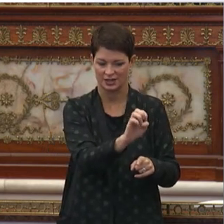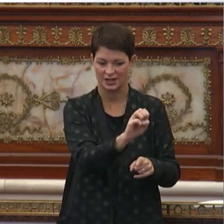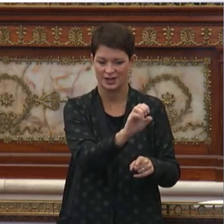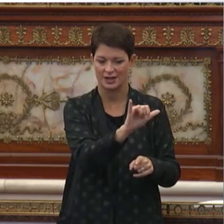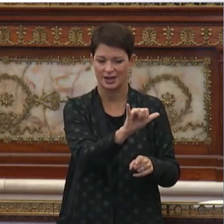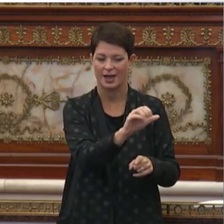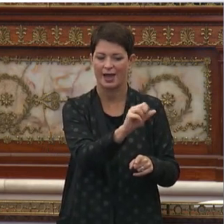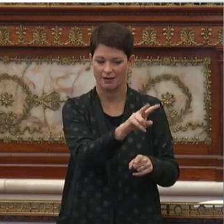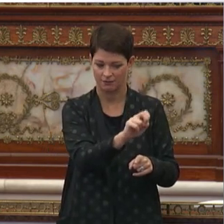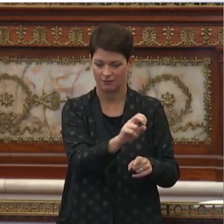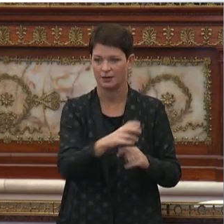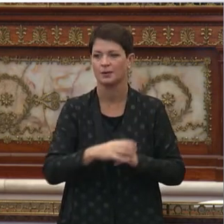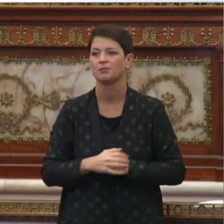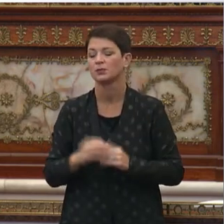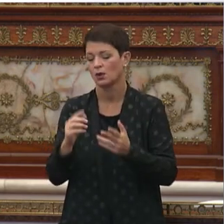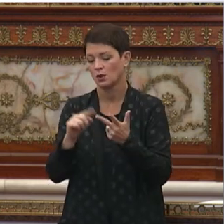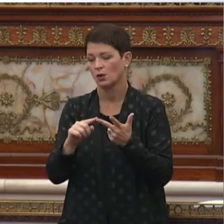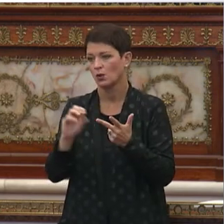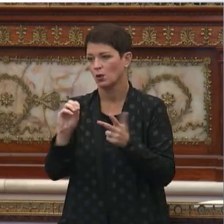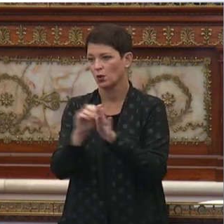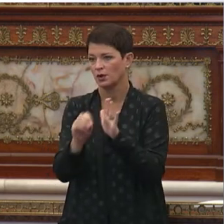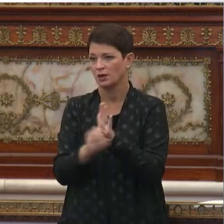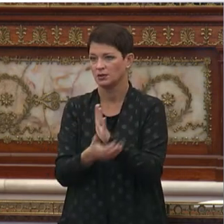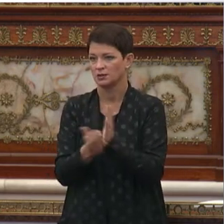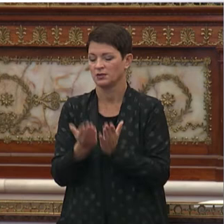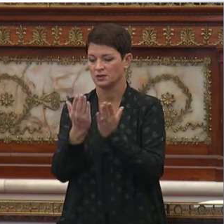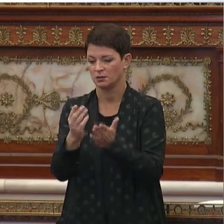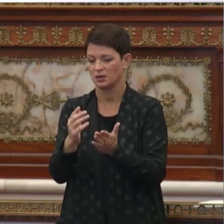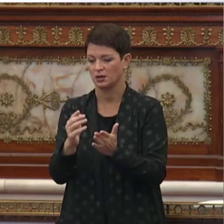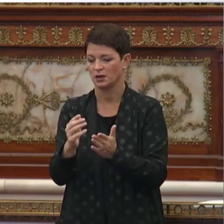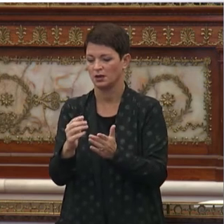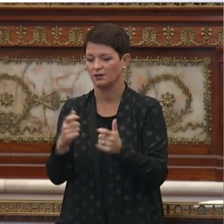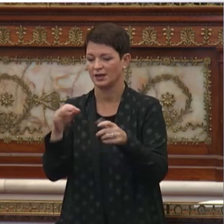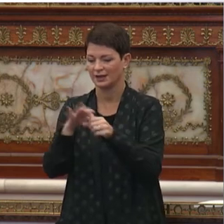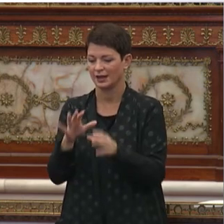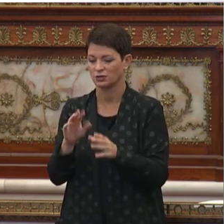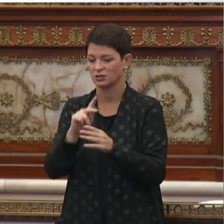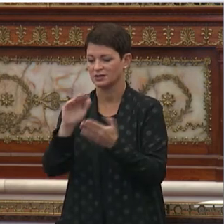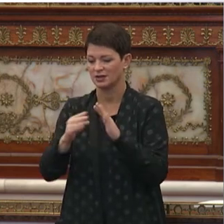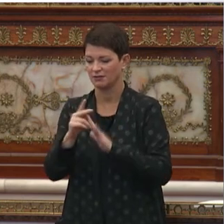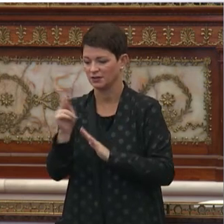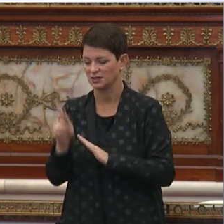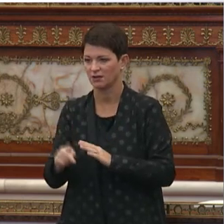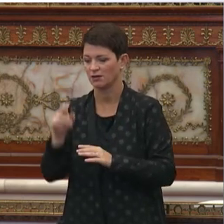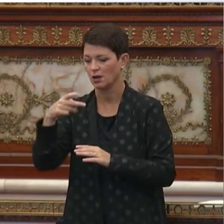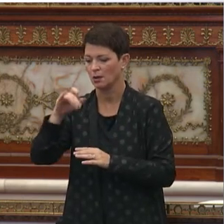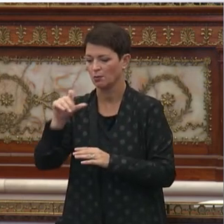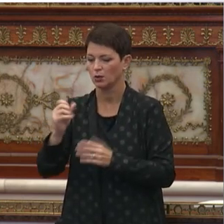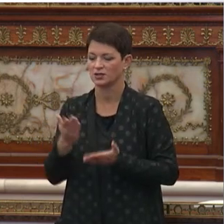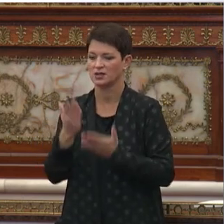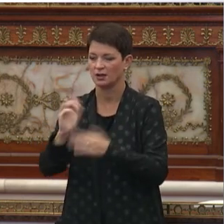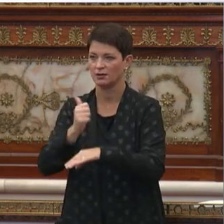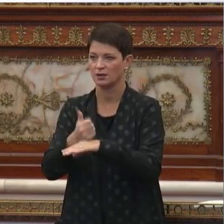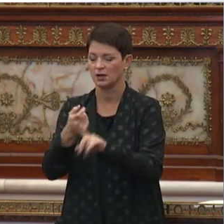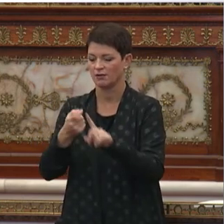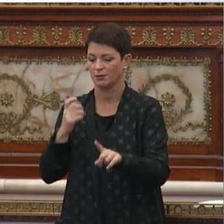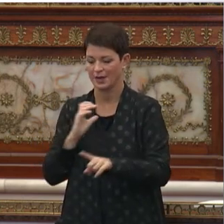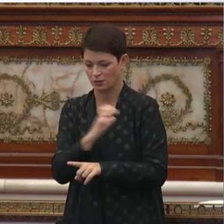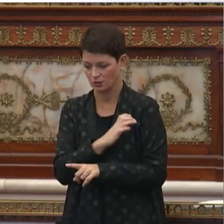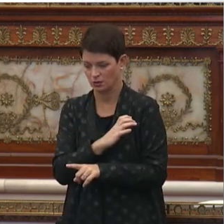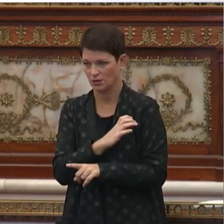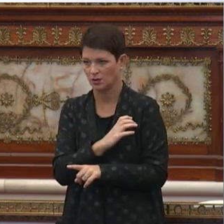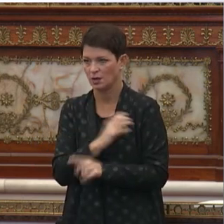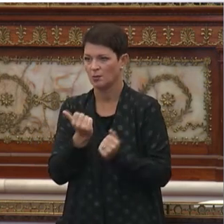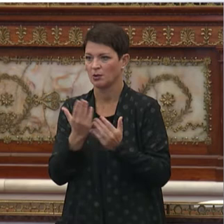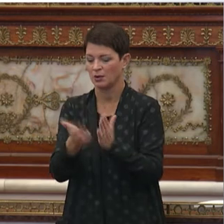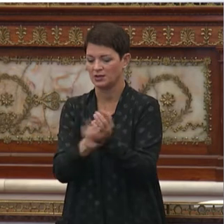Sedgley Avenue. And an ordinance providing for the submission to the qualified electors of the City of Philadelphia of the proposal set forth in a resolution approved by Council,